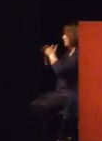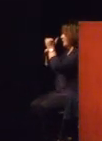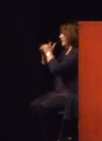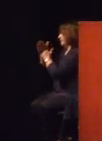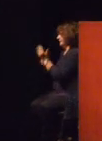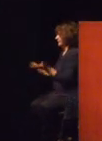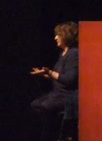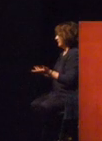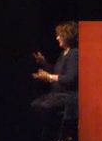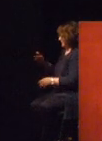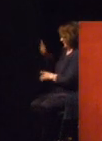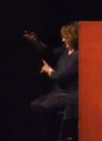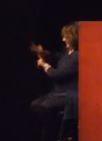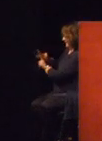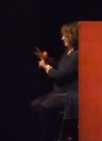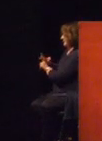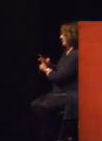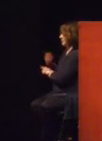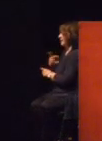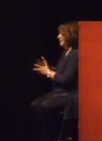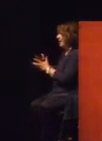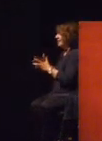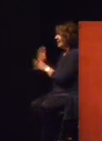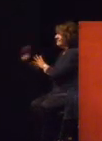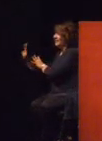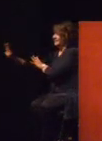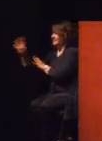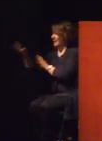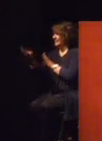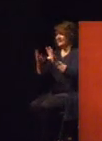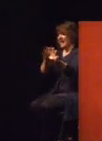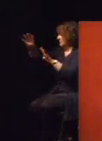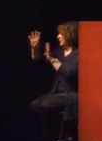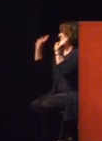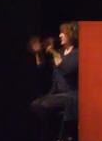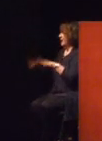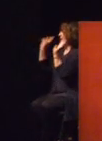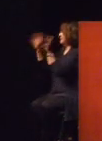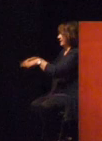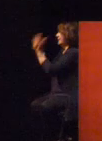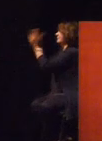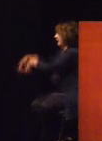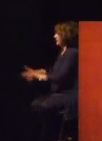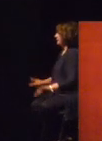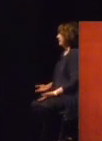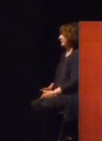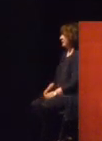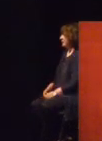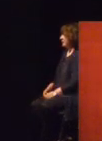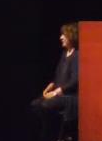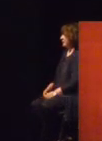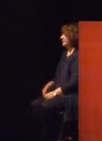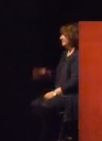so in the next 6 months, there are going to be lots of fences up and down around campus. And there's going to be the associated,